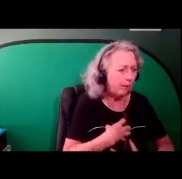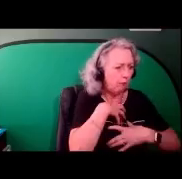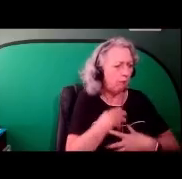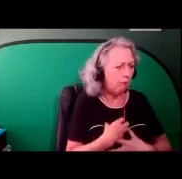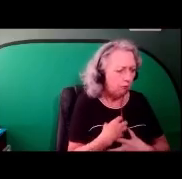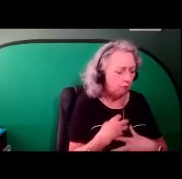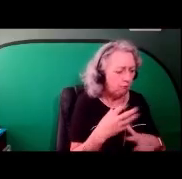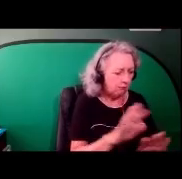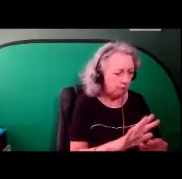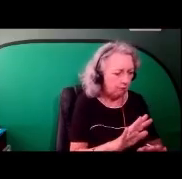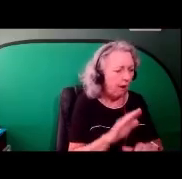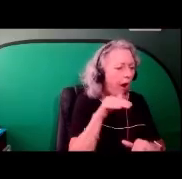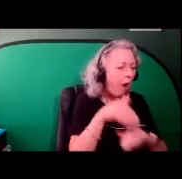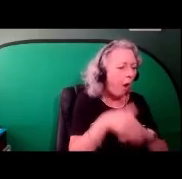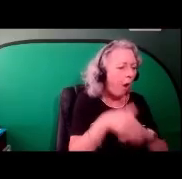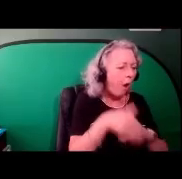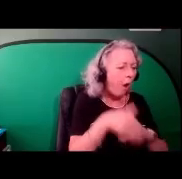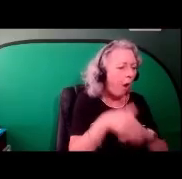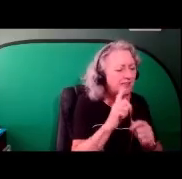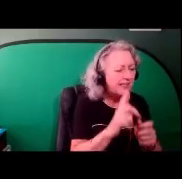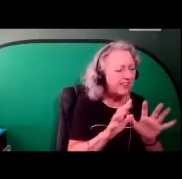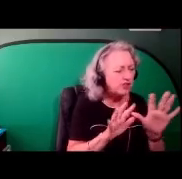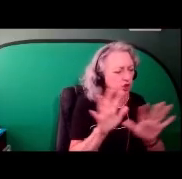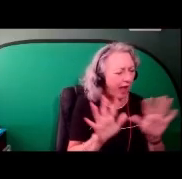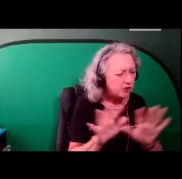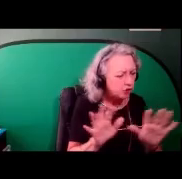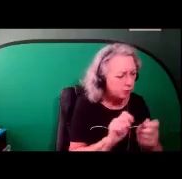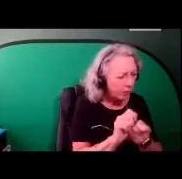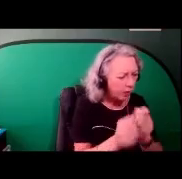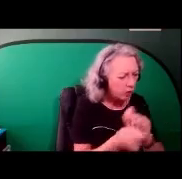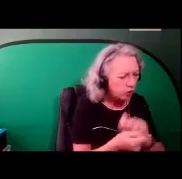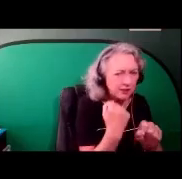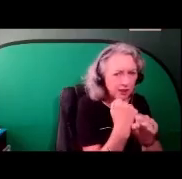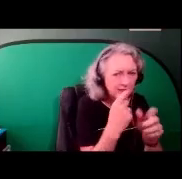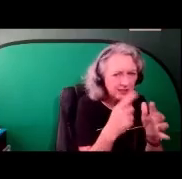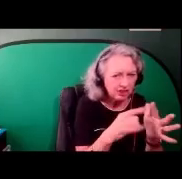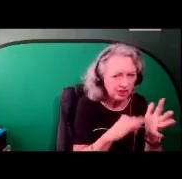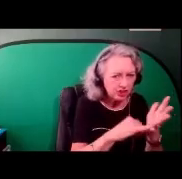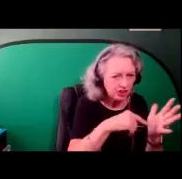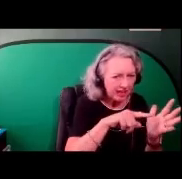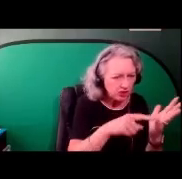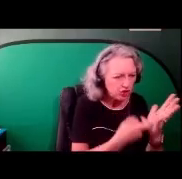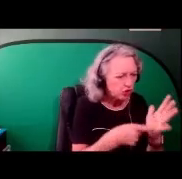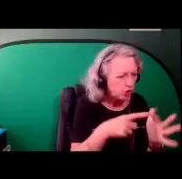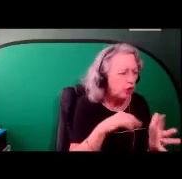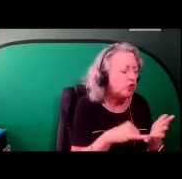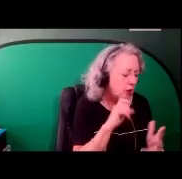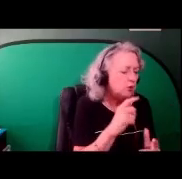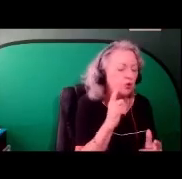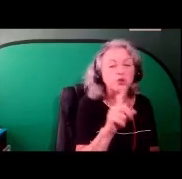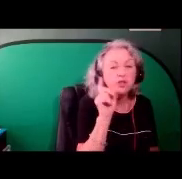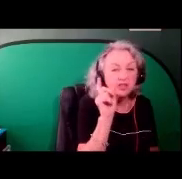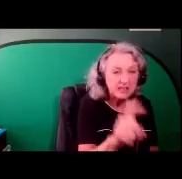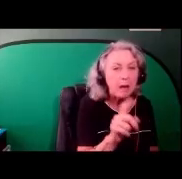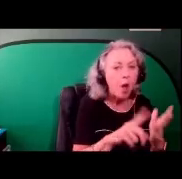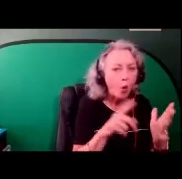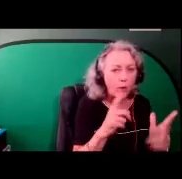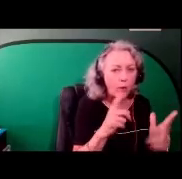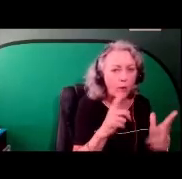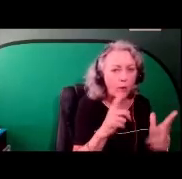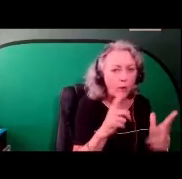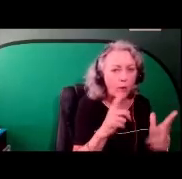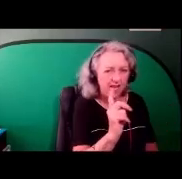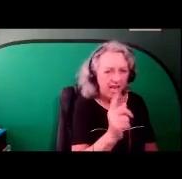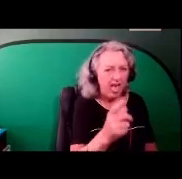warning. We're going to talk about why the gestures will change throughout the rest of that session, but that warning will come up, so you just tap OK on that warning, and